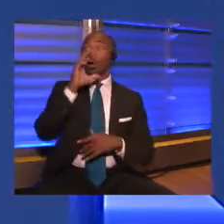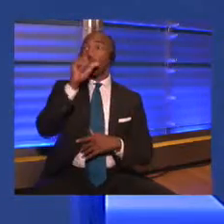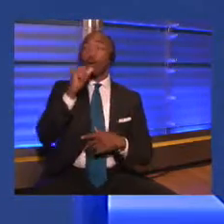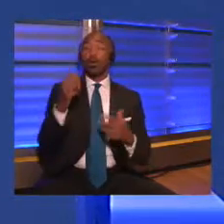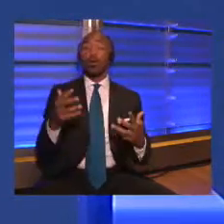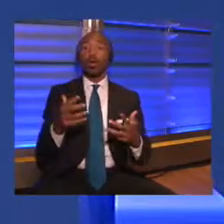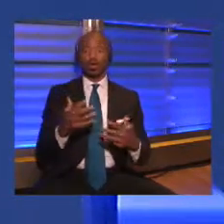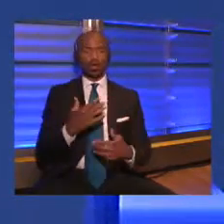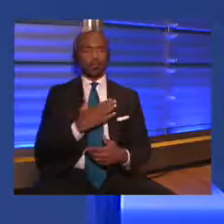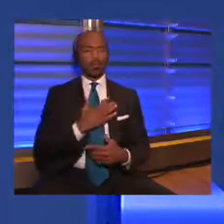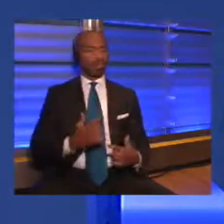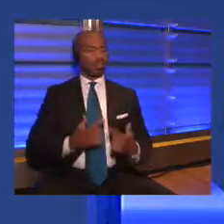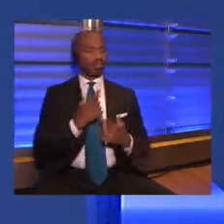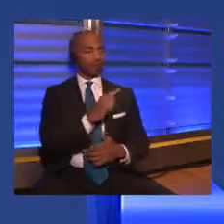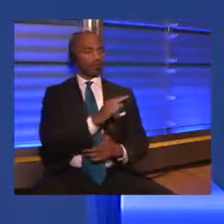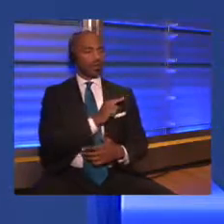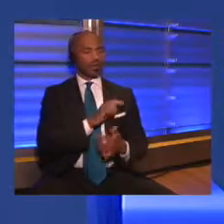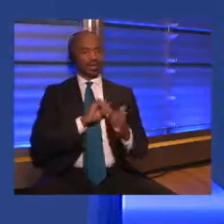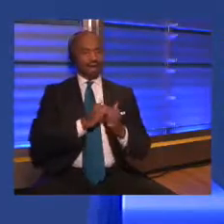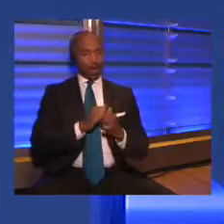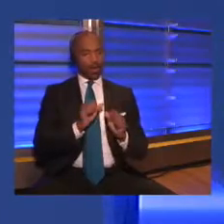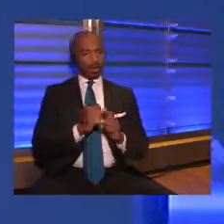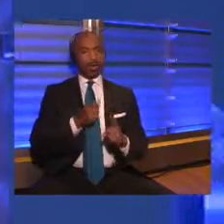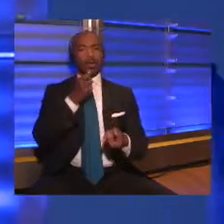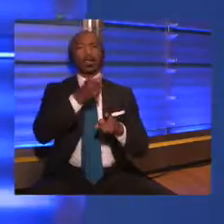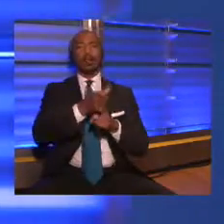their life and what kind of impact can they make through their work.